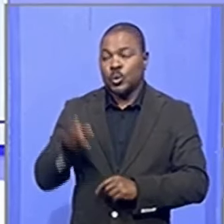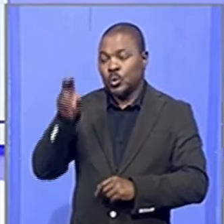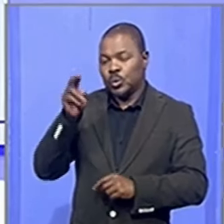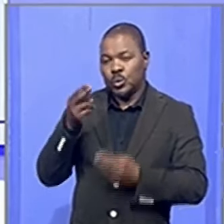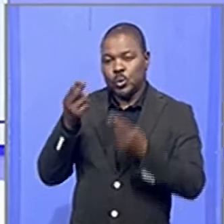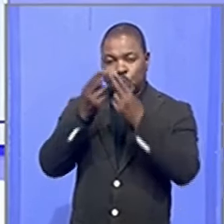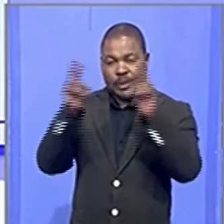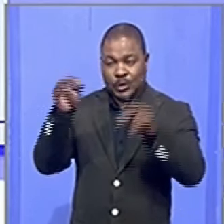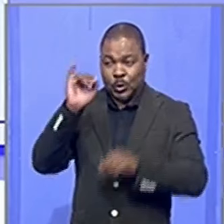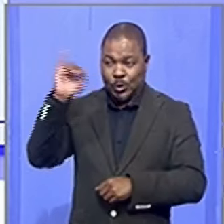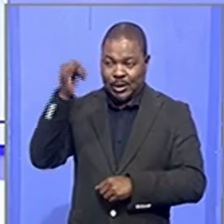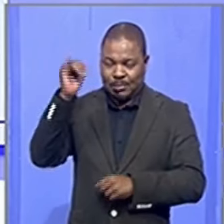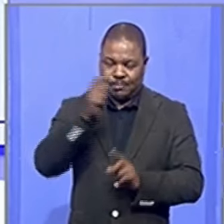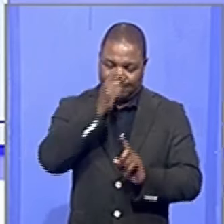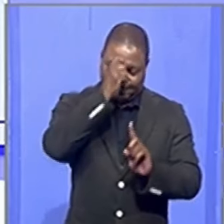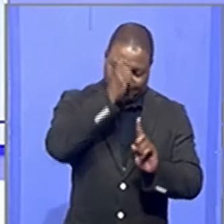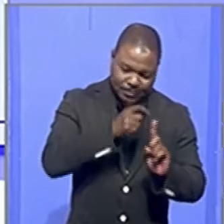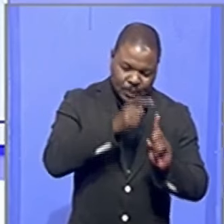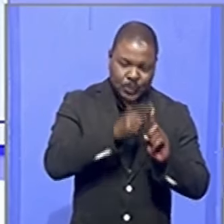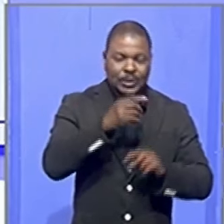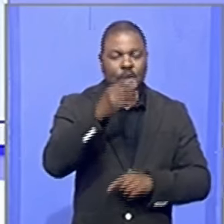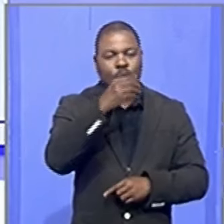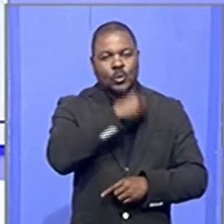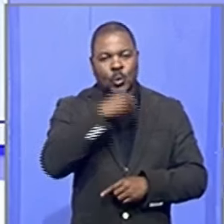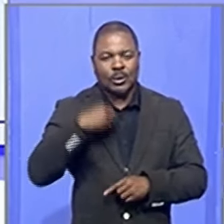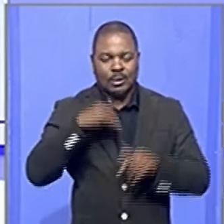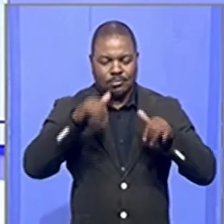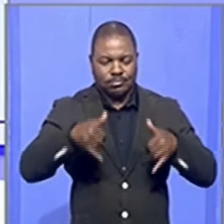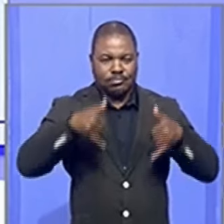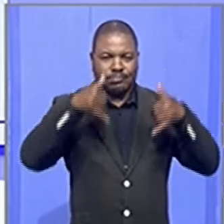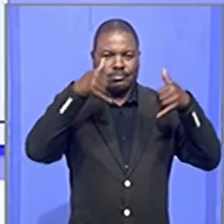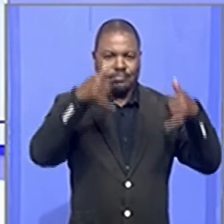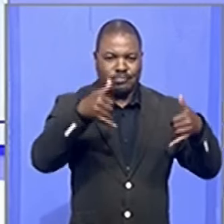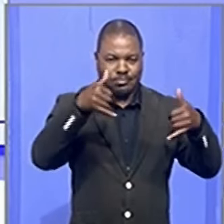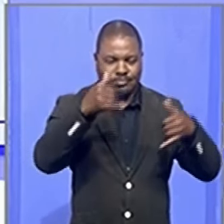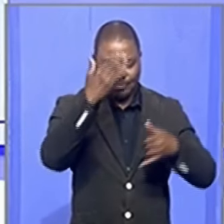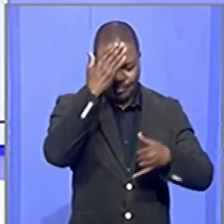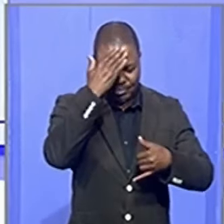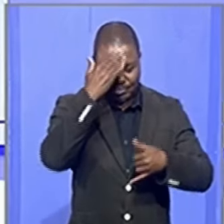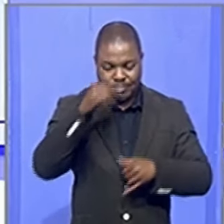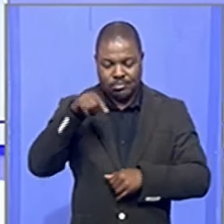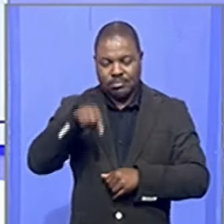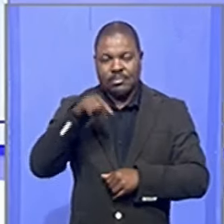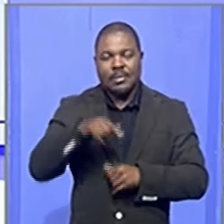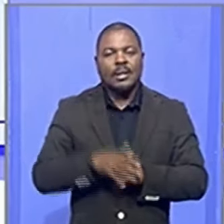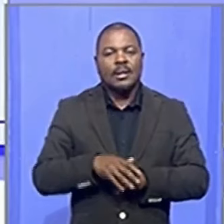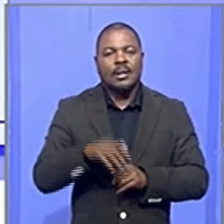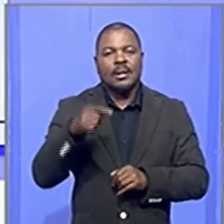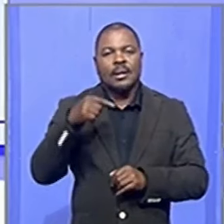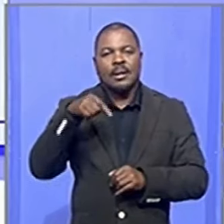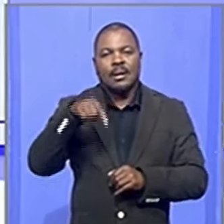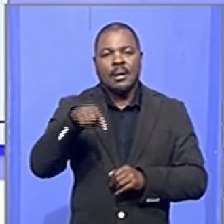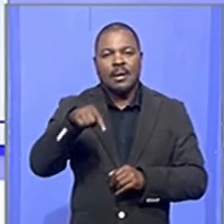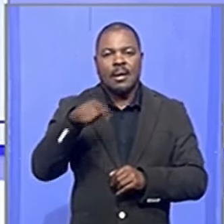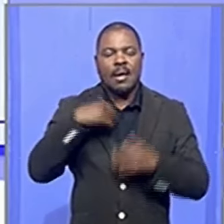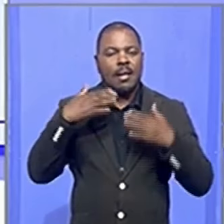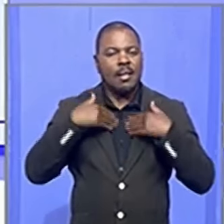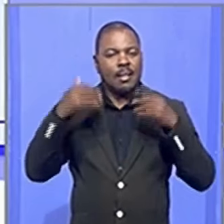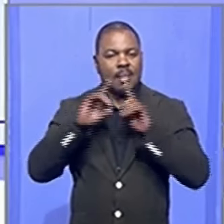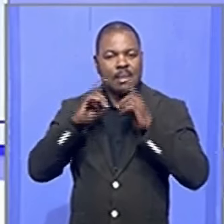hlomphile Mosimane ka kgrata ya bongaka le hono. Sehlopha sa University ya Johannesburg lefapeng la thutamahlale a tša